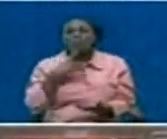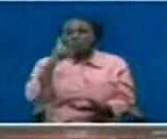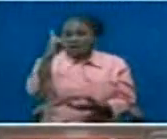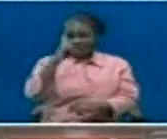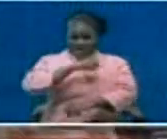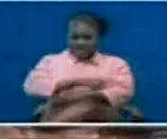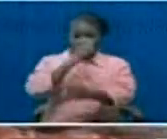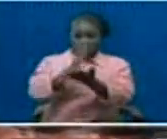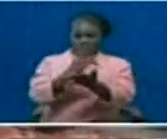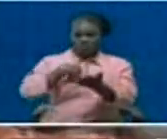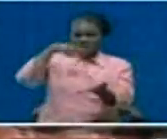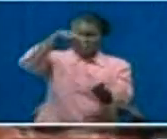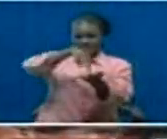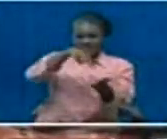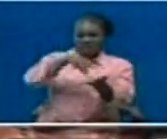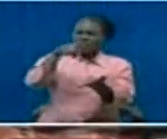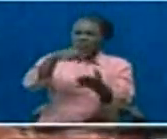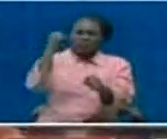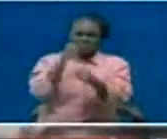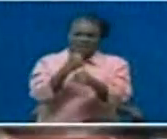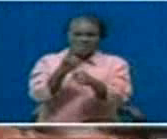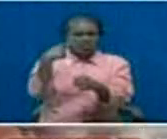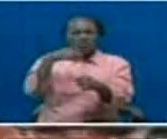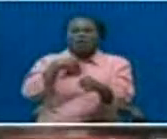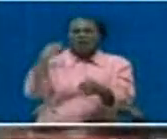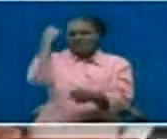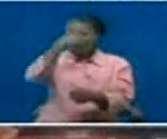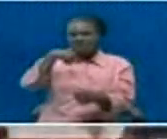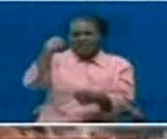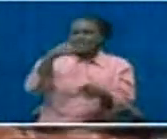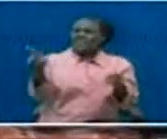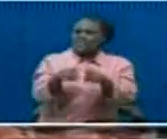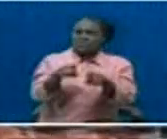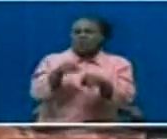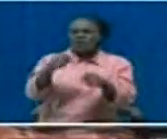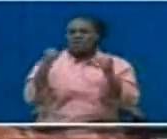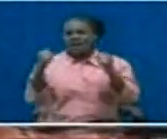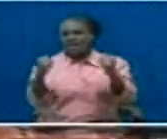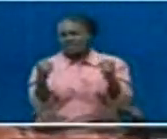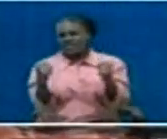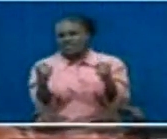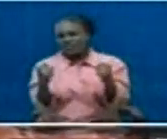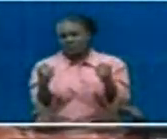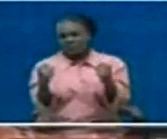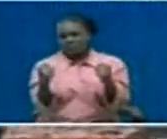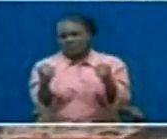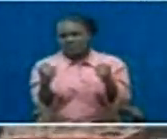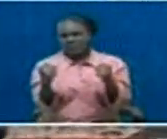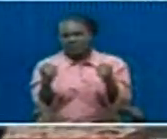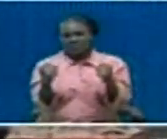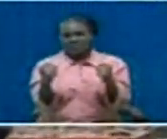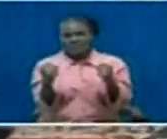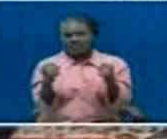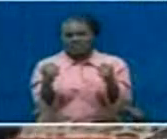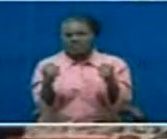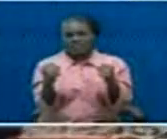I will one day. I mean, look, you are just, you're made for it. Yeah. You have the face, you have you have everything. Yeah. You know, we just said